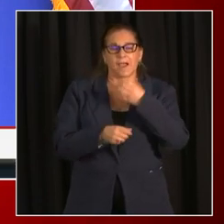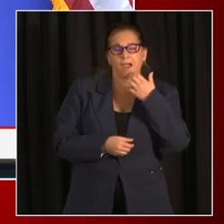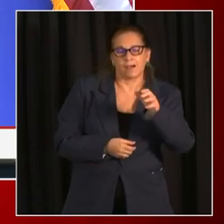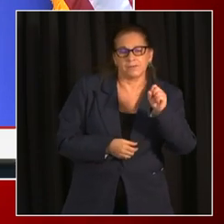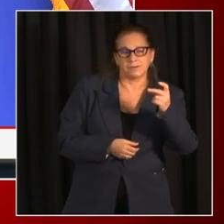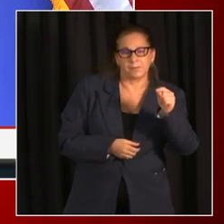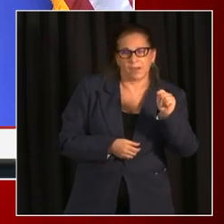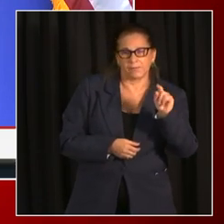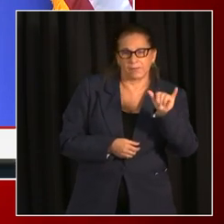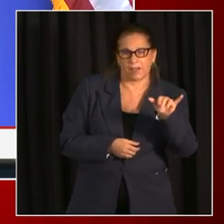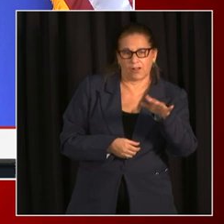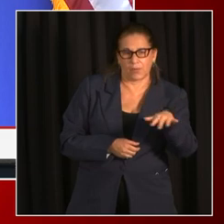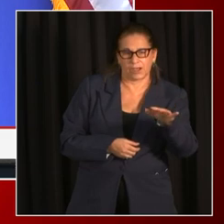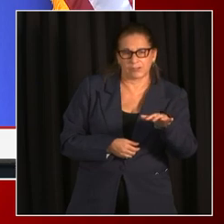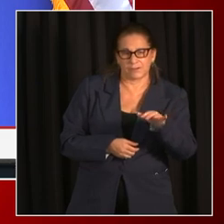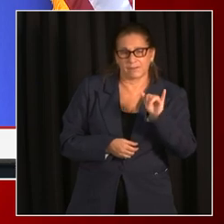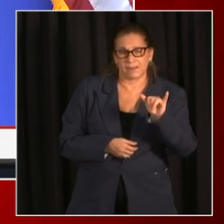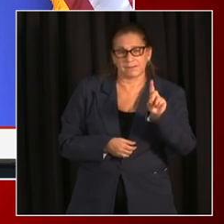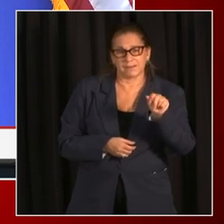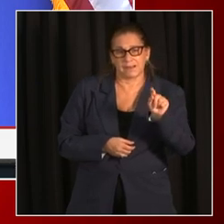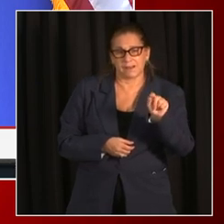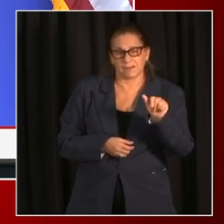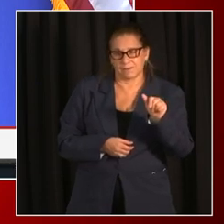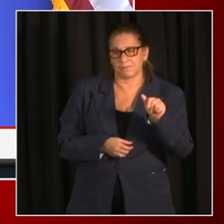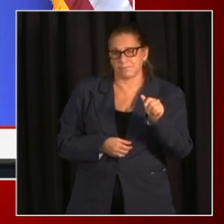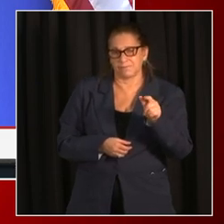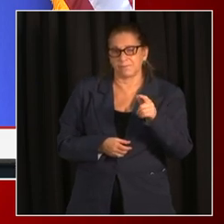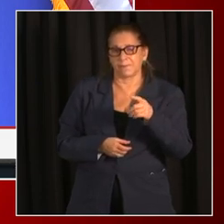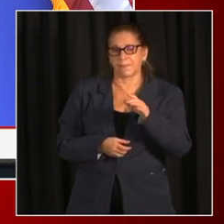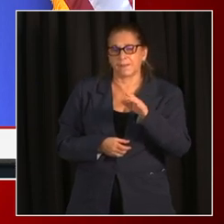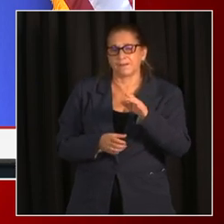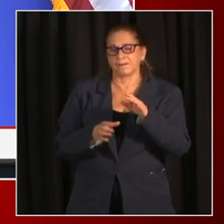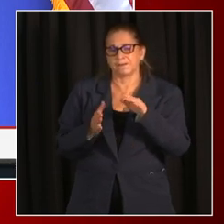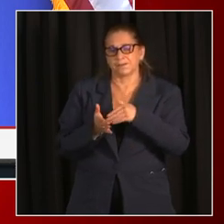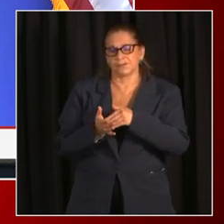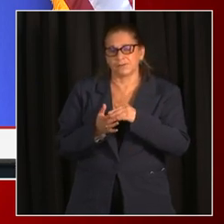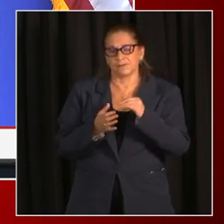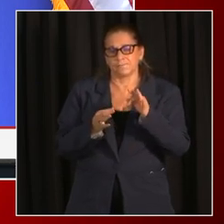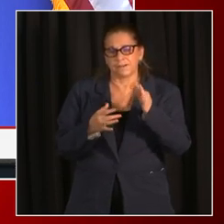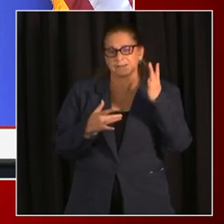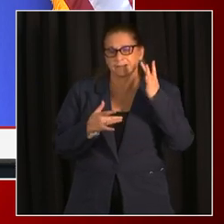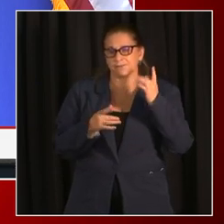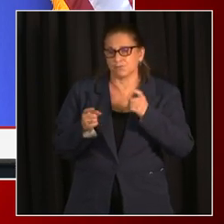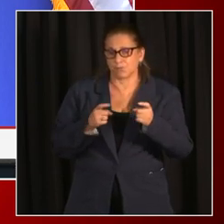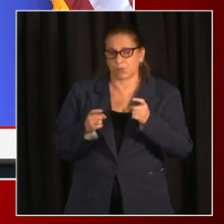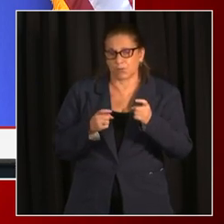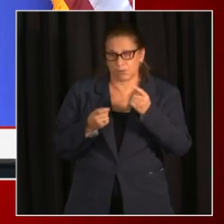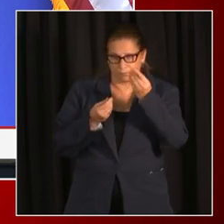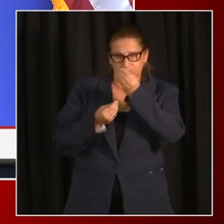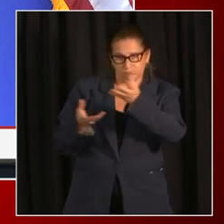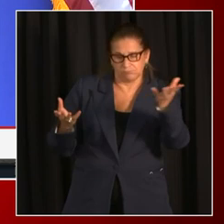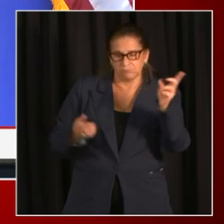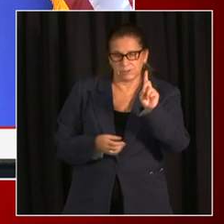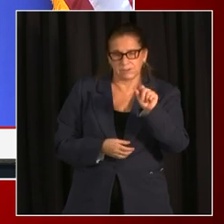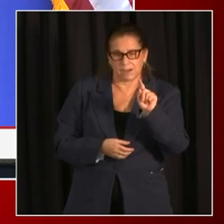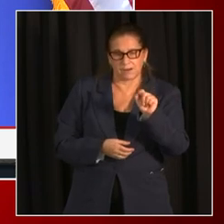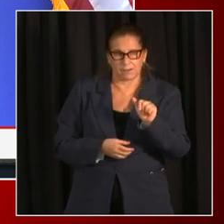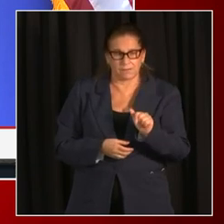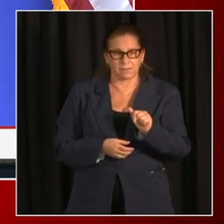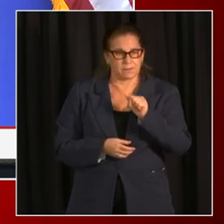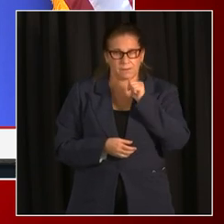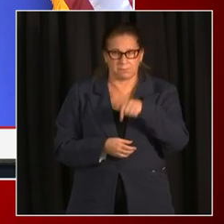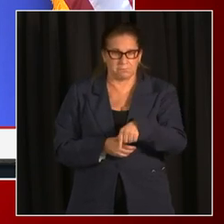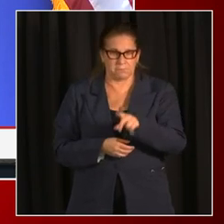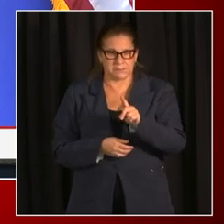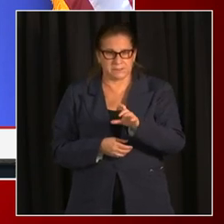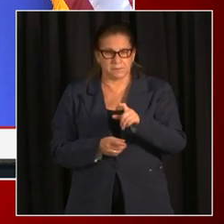states, a lot of the high-risk professions that are focused on, many of them we don't have here. So we have healthcare